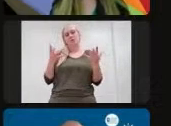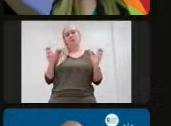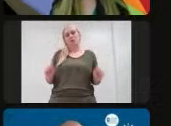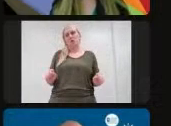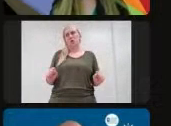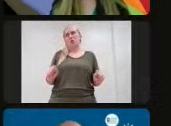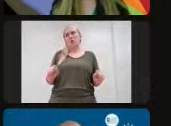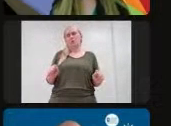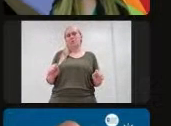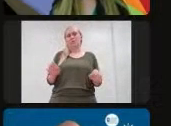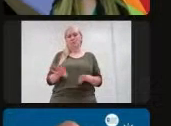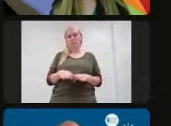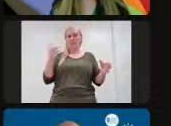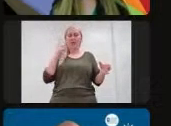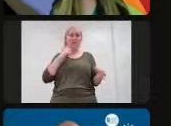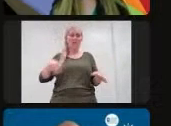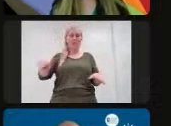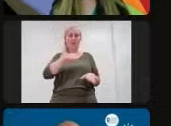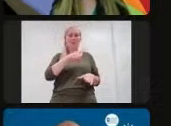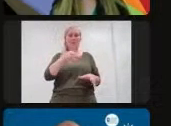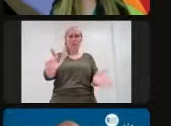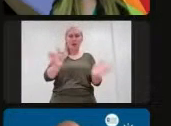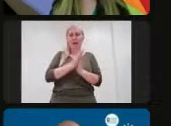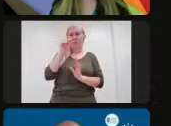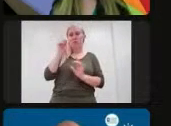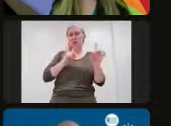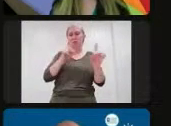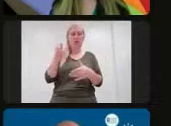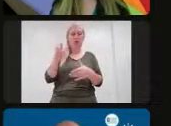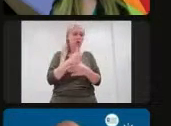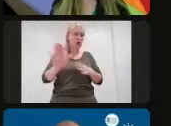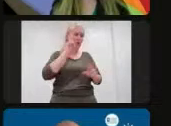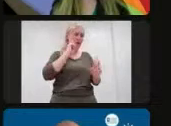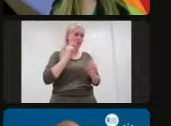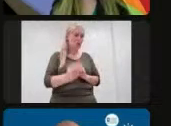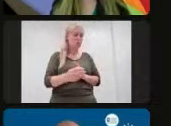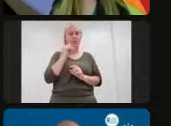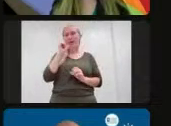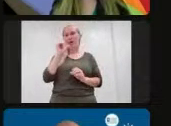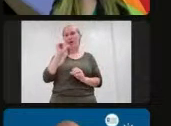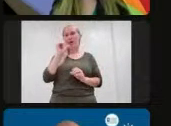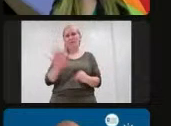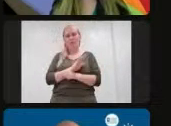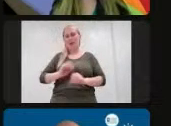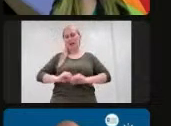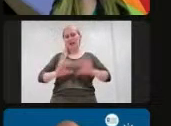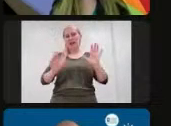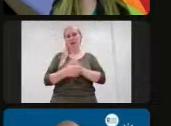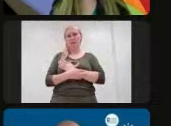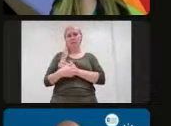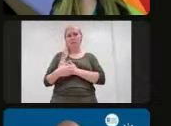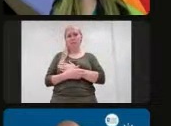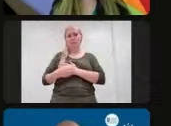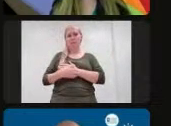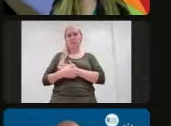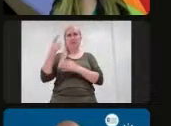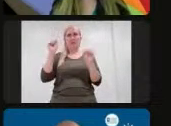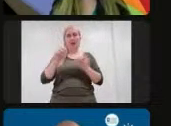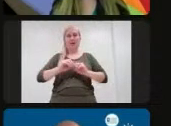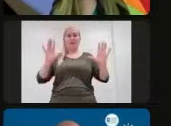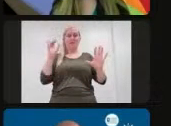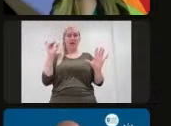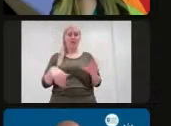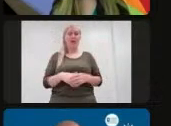questions or even to share their views? I'm not entirely clear, because if somebody can clarify that,